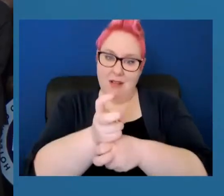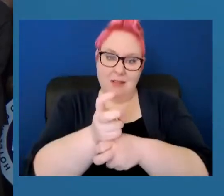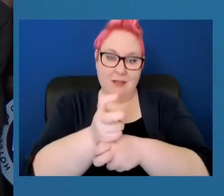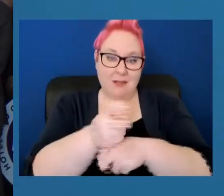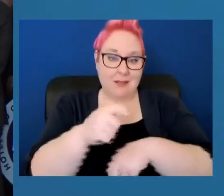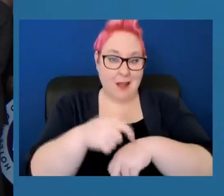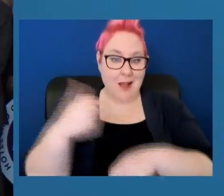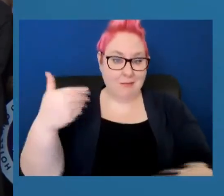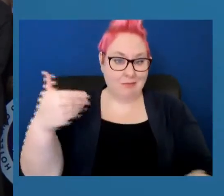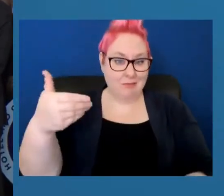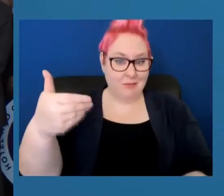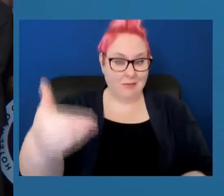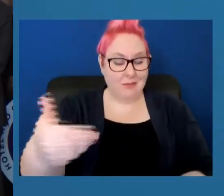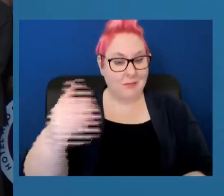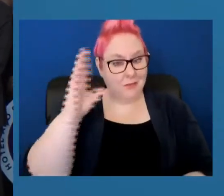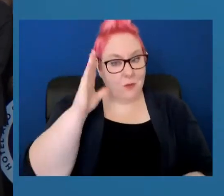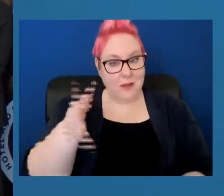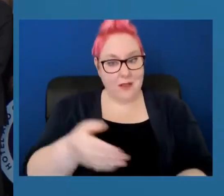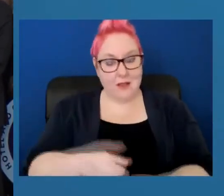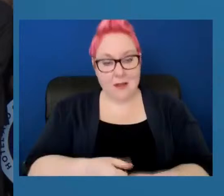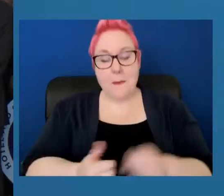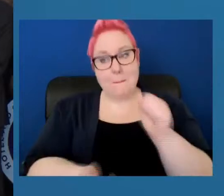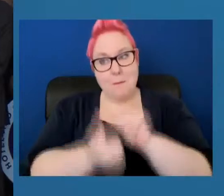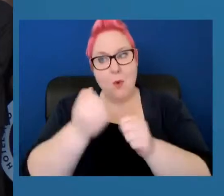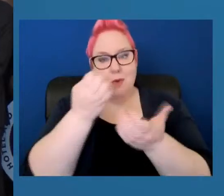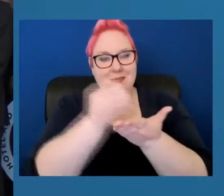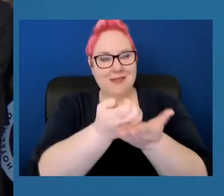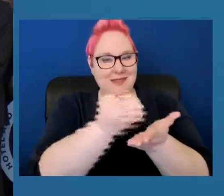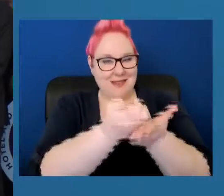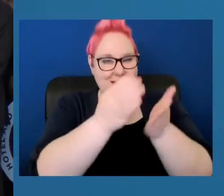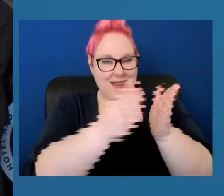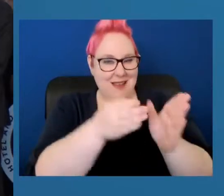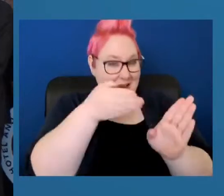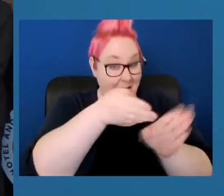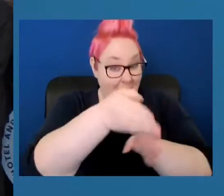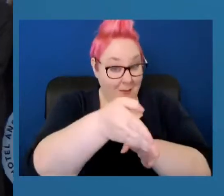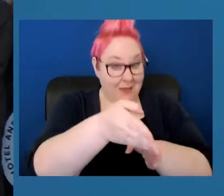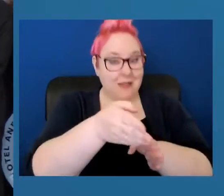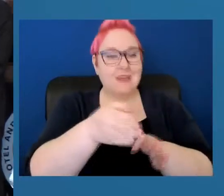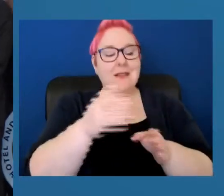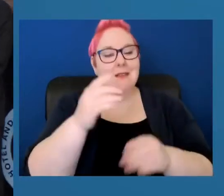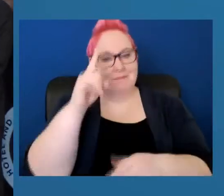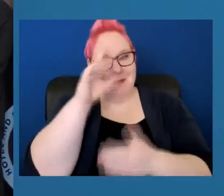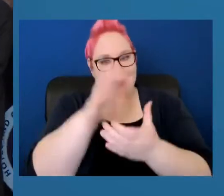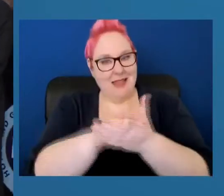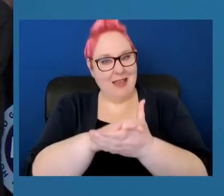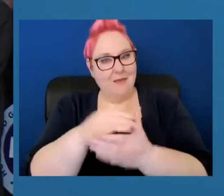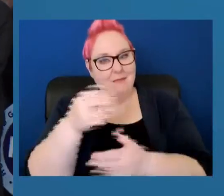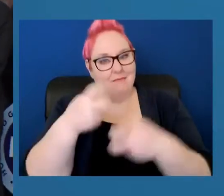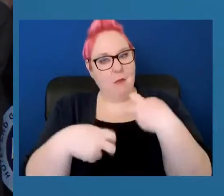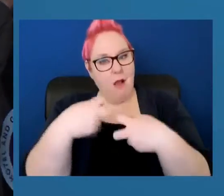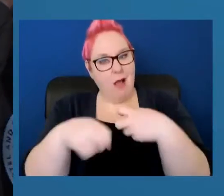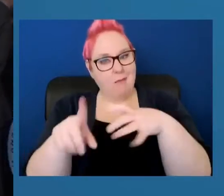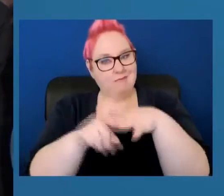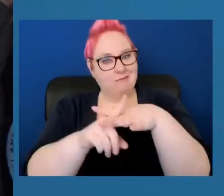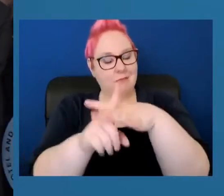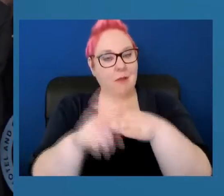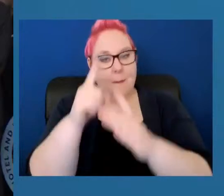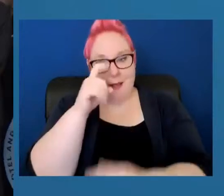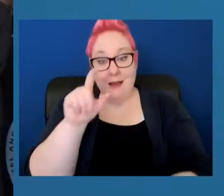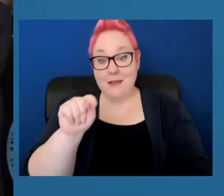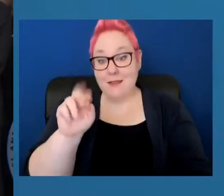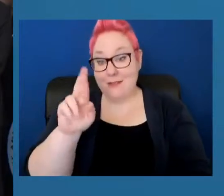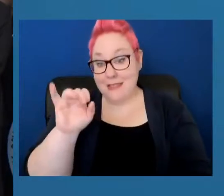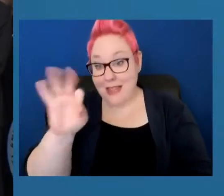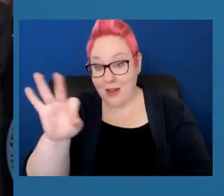coming. Most economists believe that it's coming, and because of the tariff and other things that's happening at the federal government.